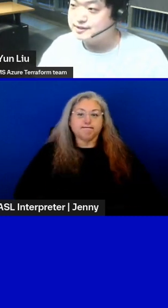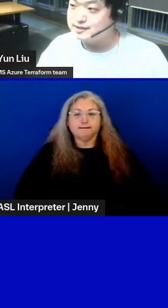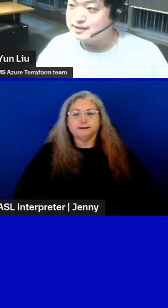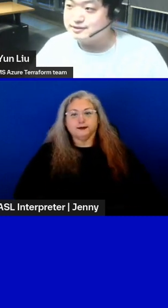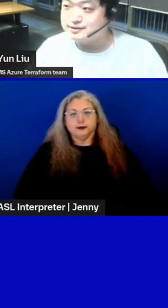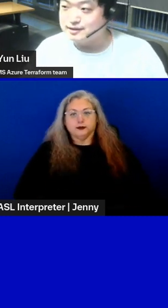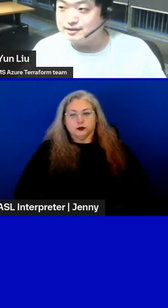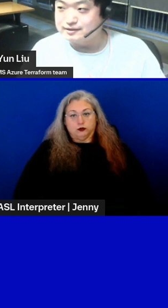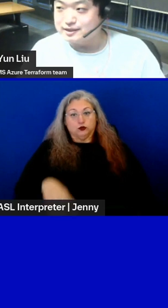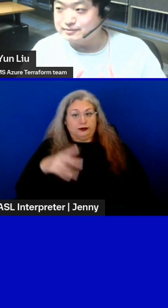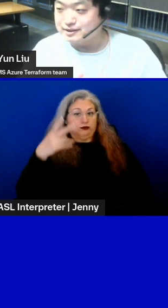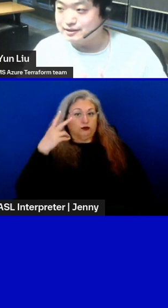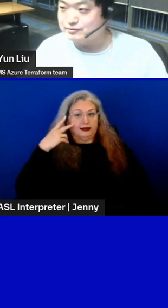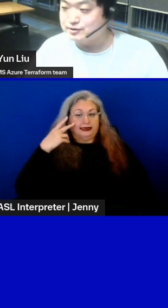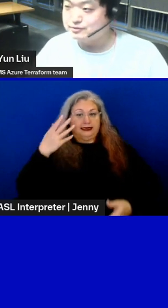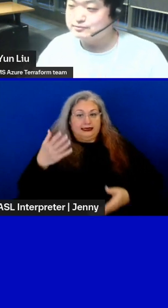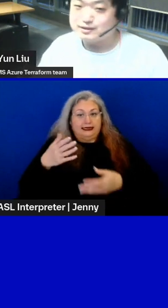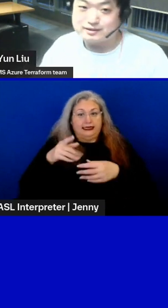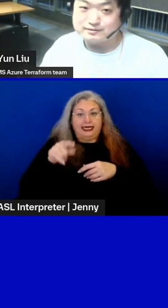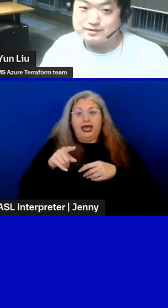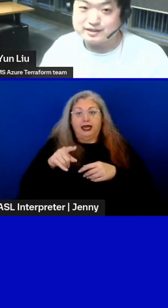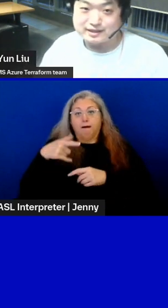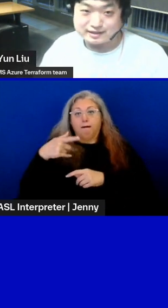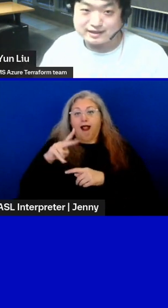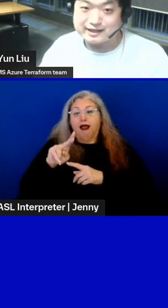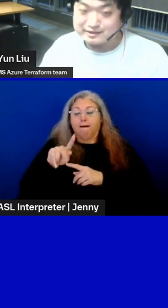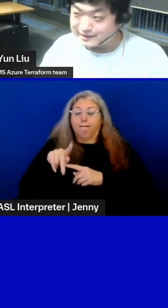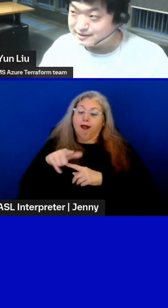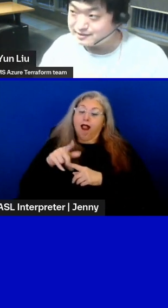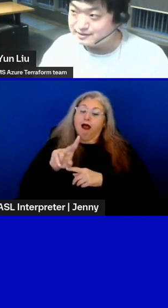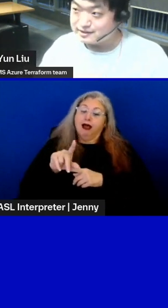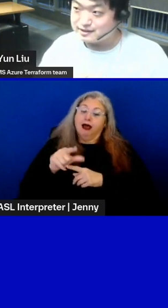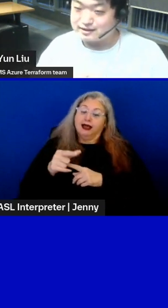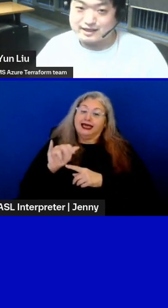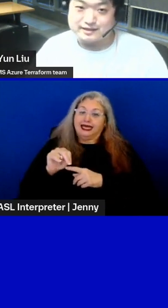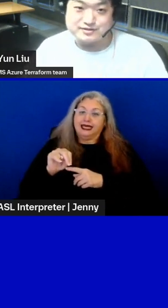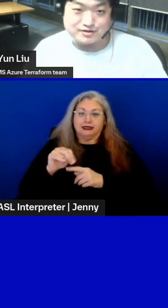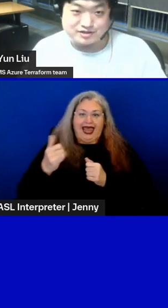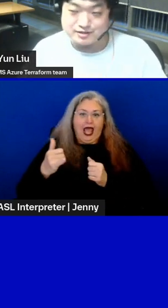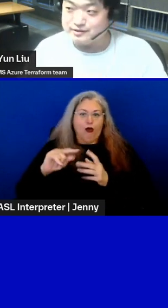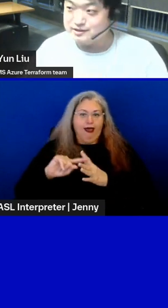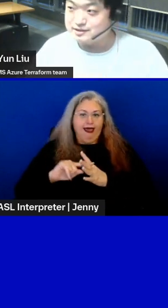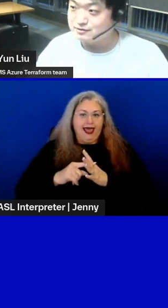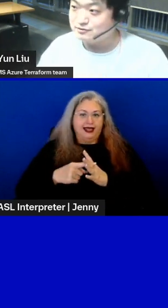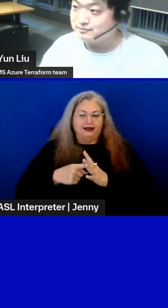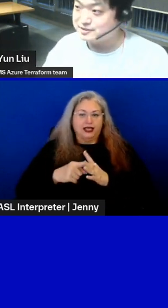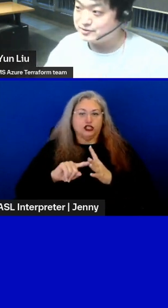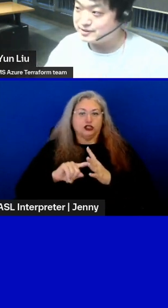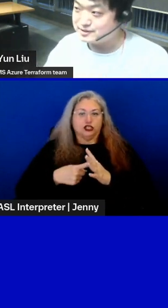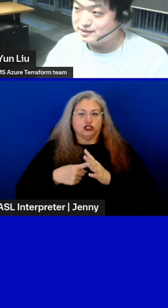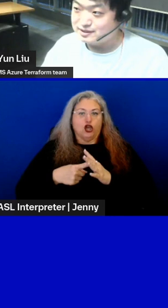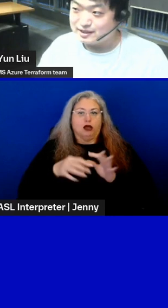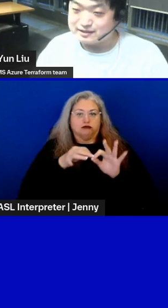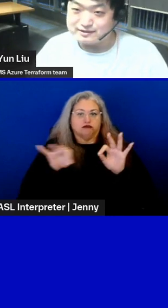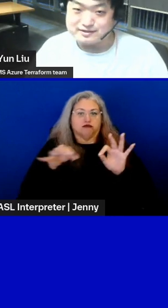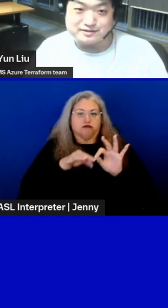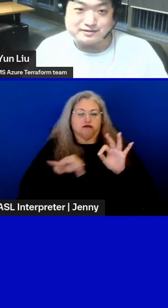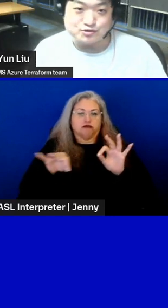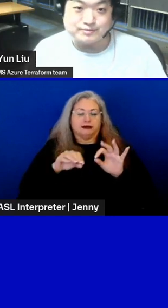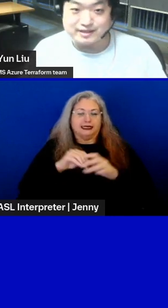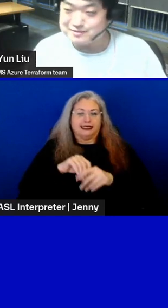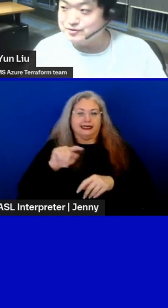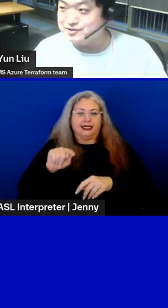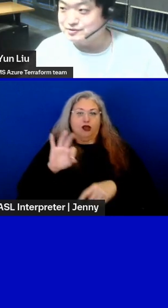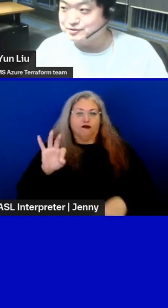You can see that the plugin will activate it and start generating Terraform experience. And this